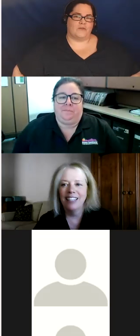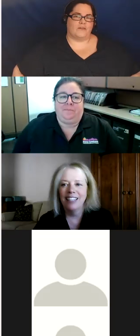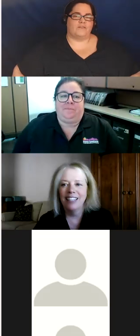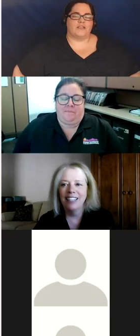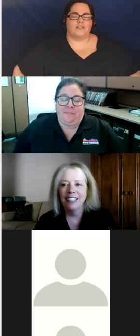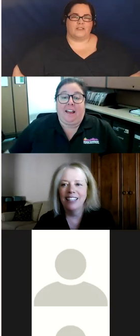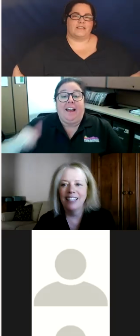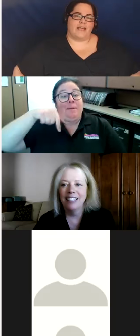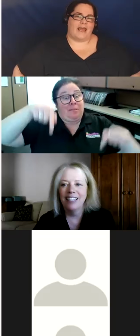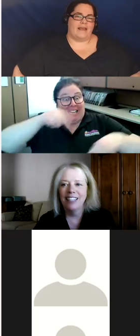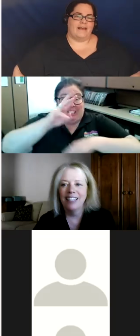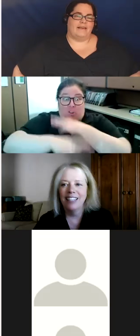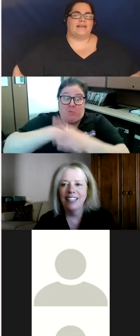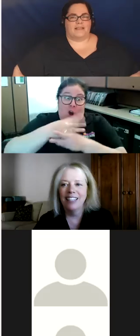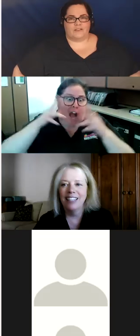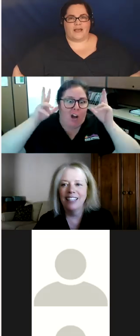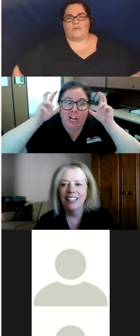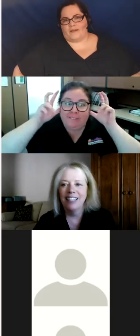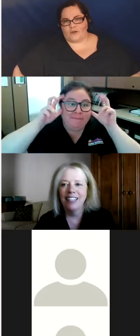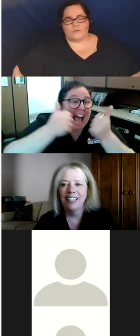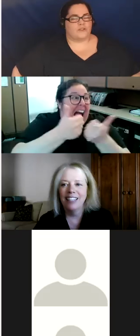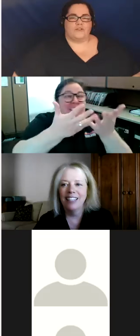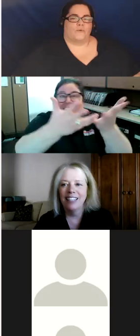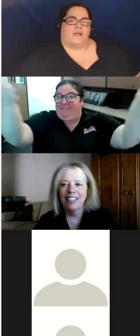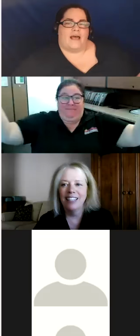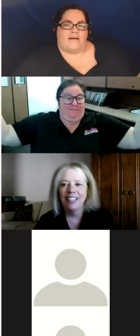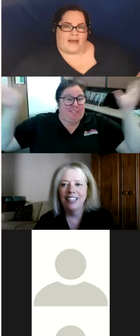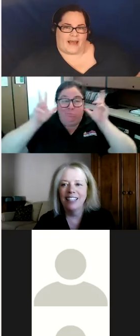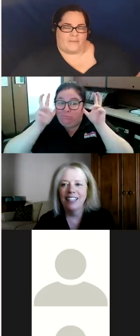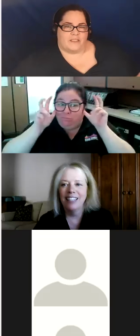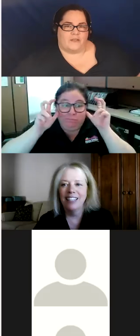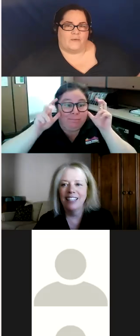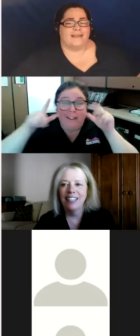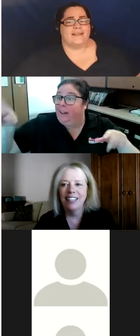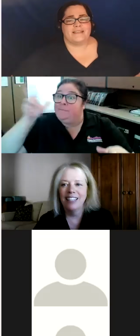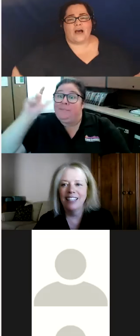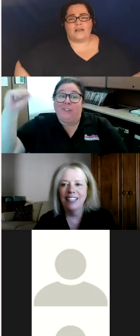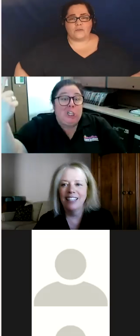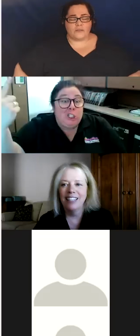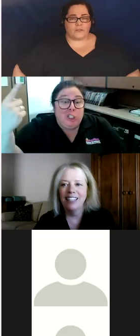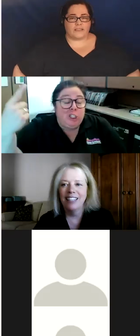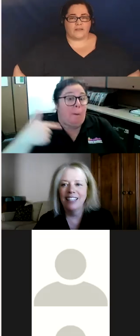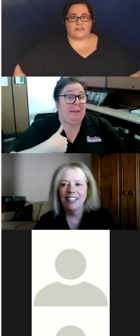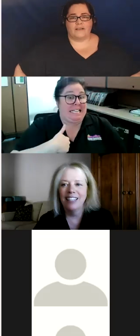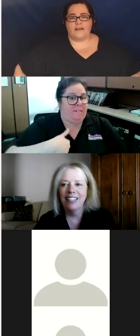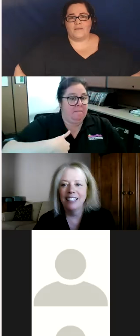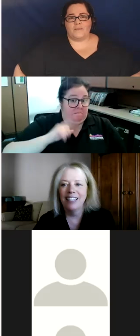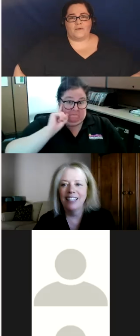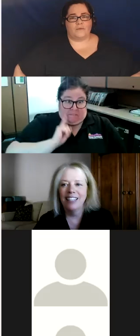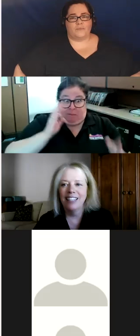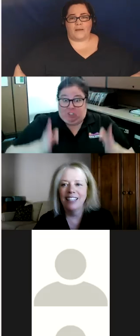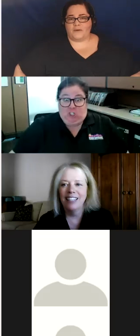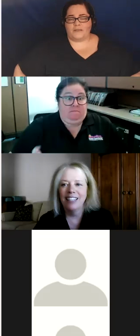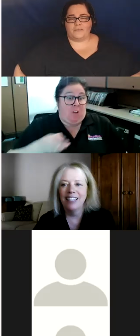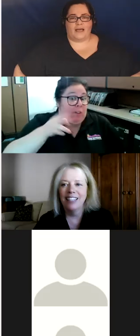to. So they've just learned to say, "Yes, I understand," when they don't. So you don't want to have that happen to you. And it is an auditory world out there.